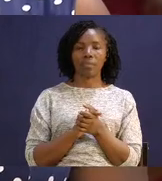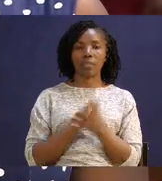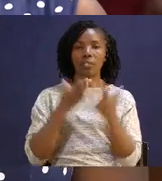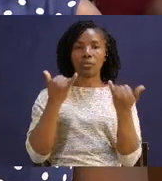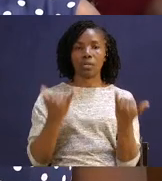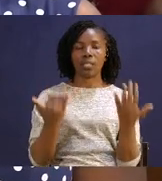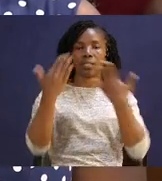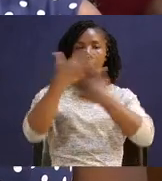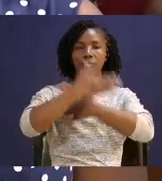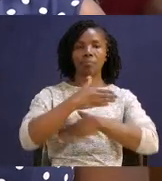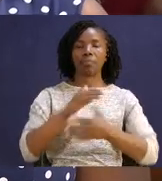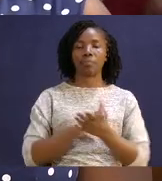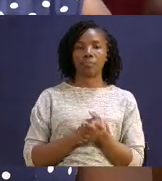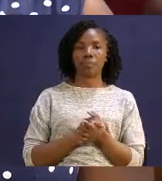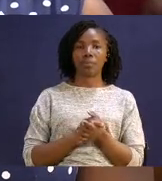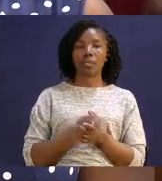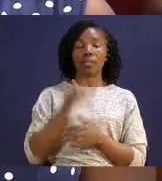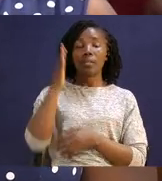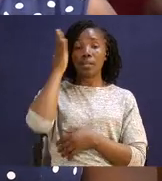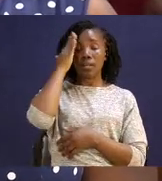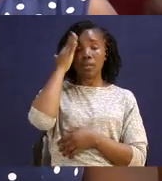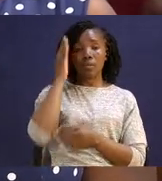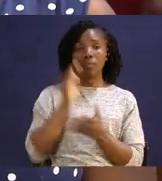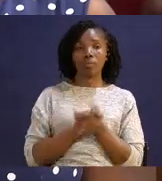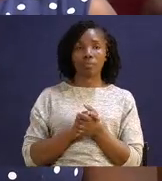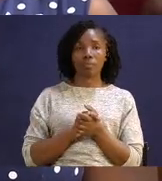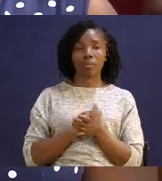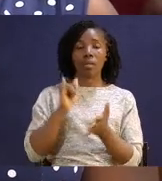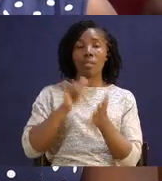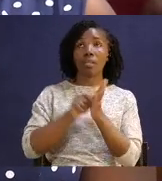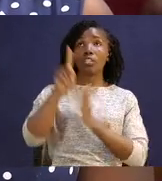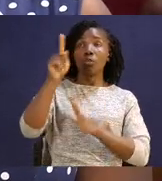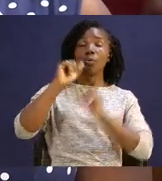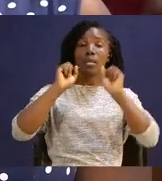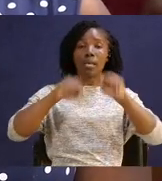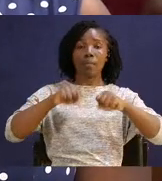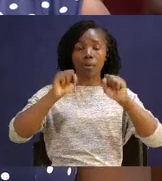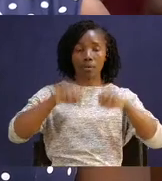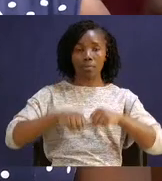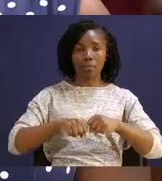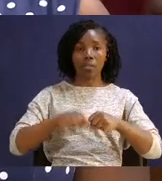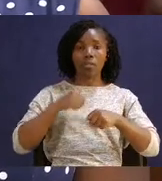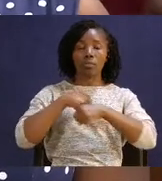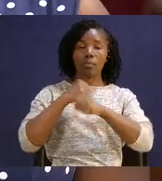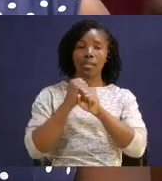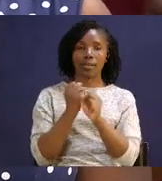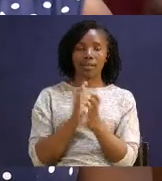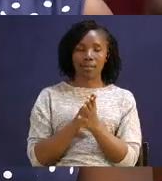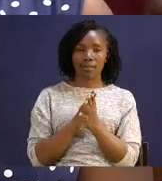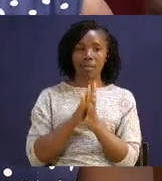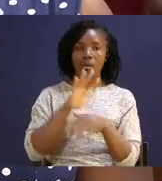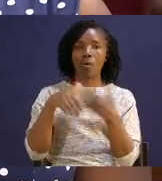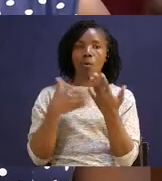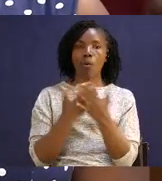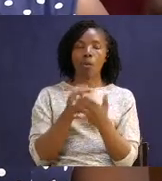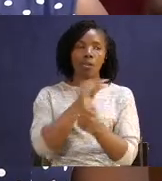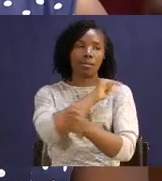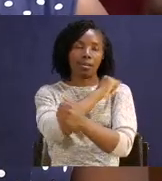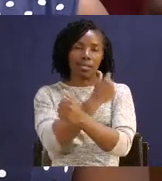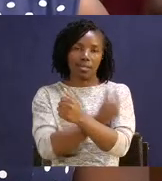tonight. And I know that you are able to make all